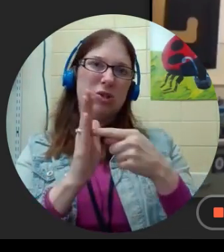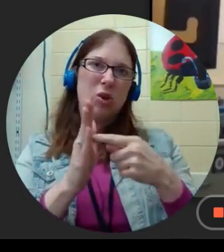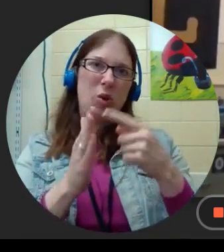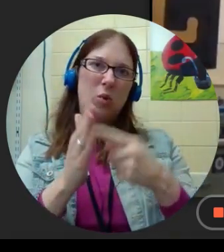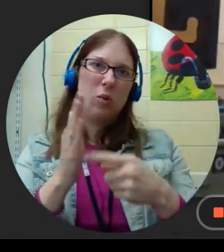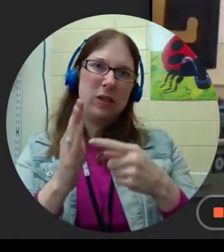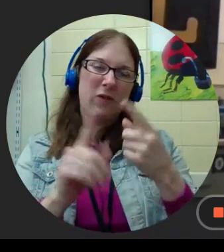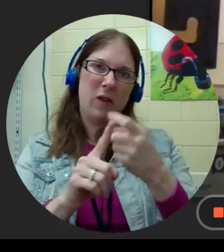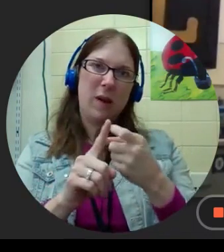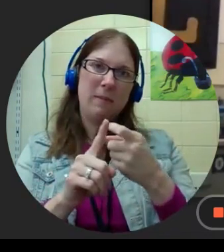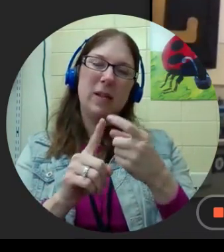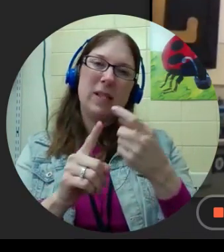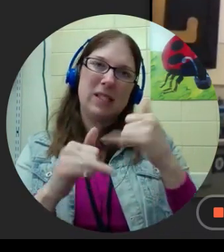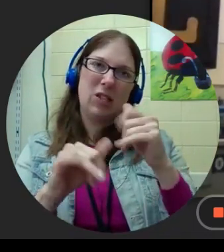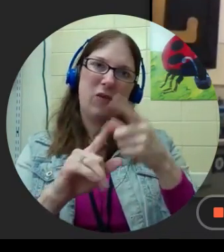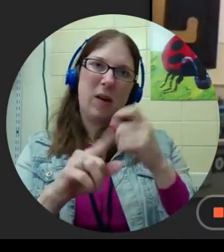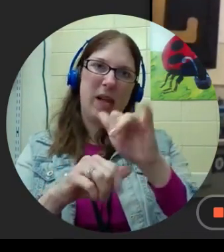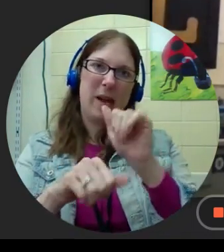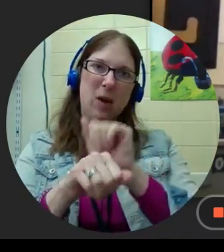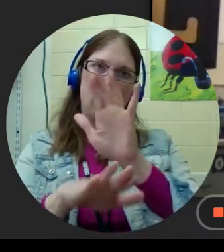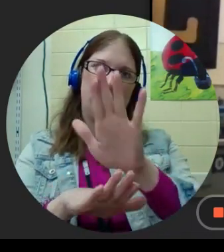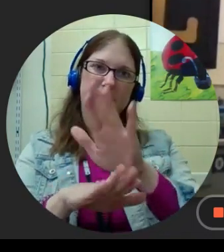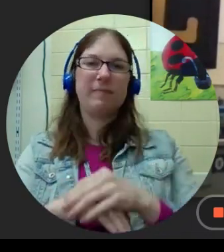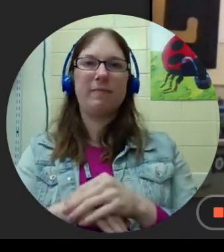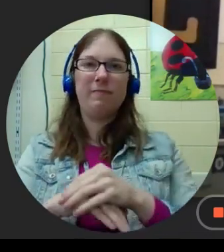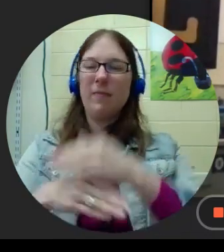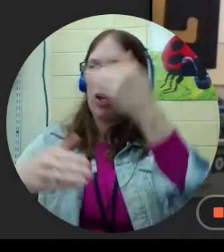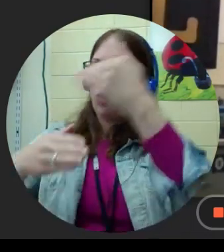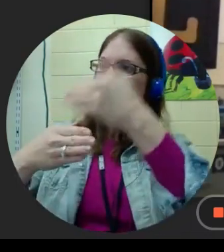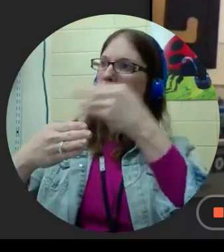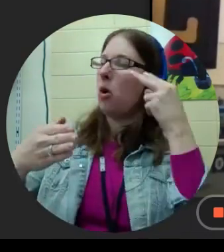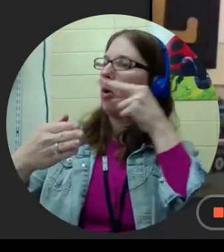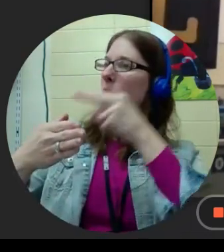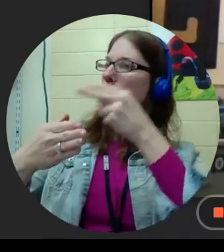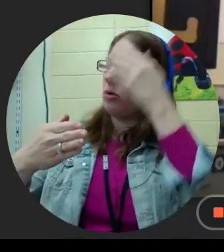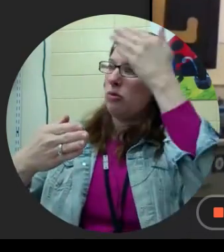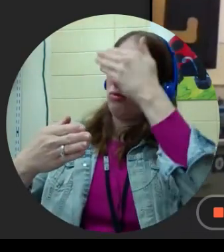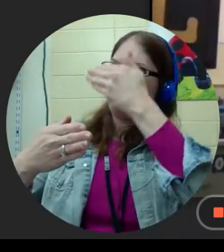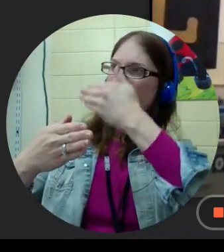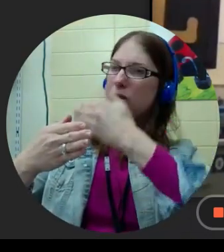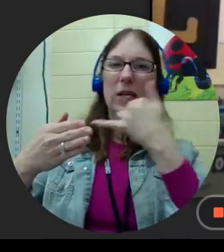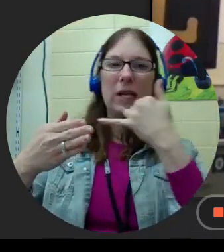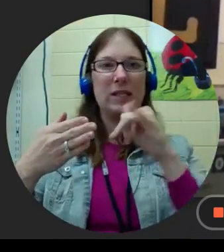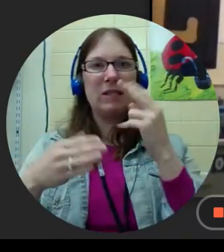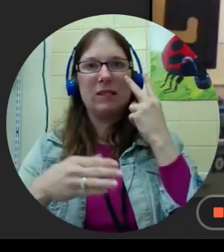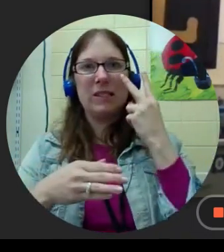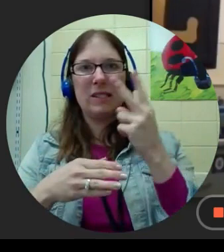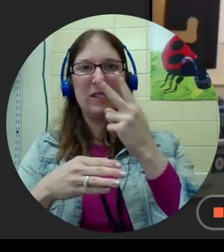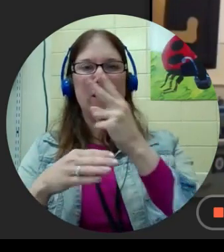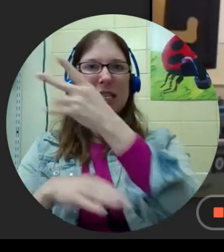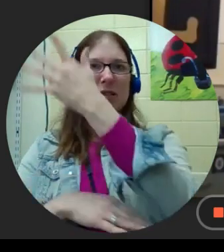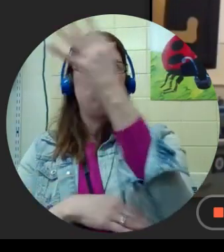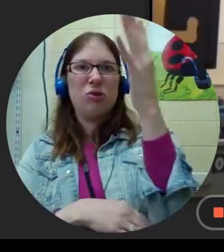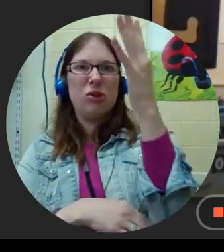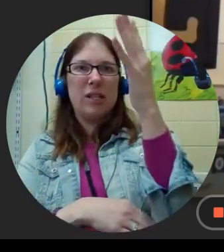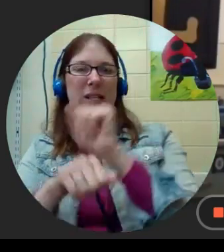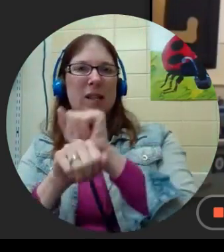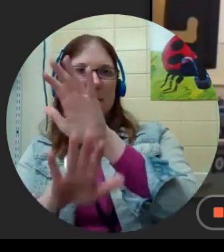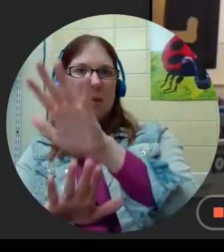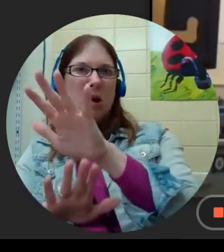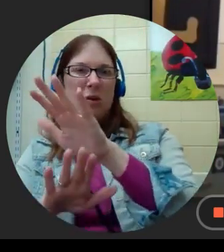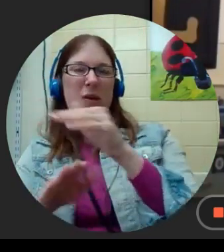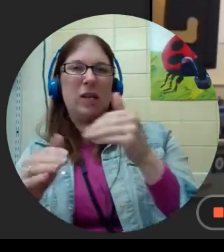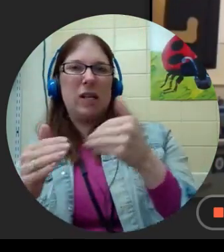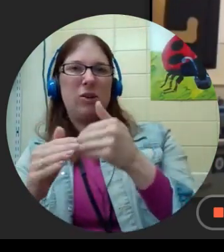from that mountain. Outside the window, it was almost dark, but I could still see the trees and the mountain on the other side of the lake. I